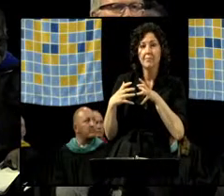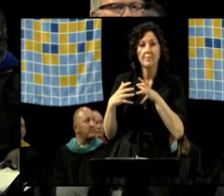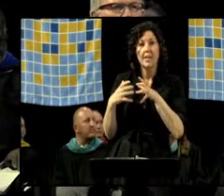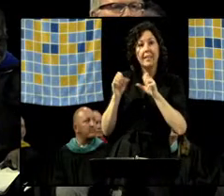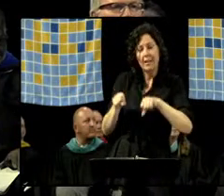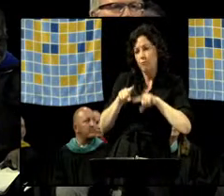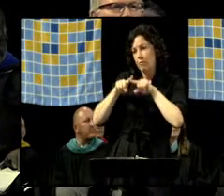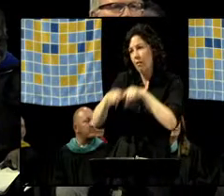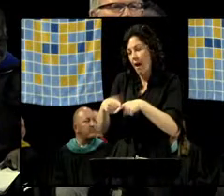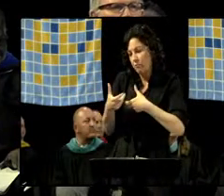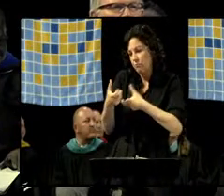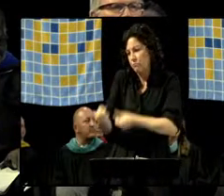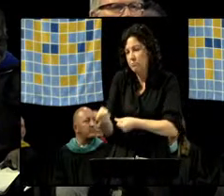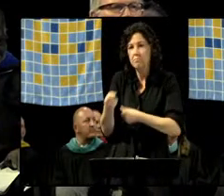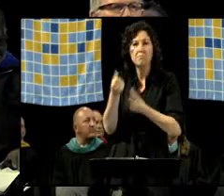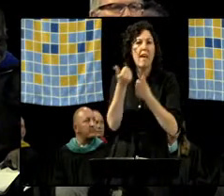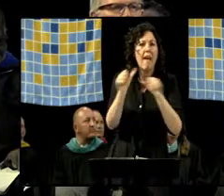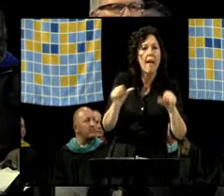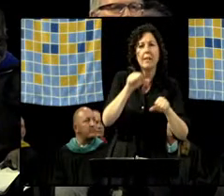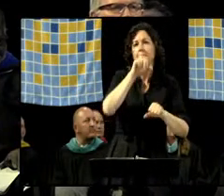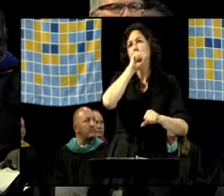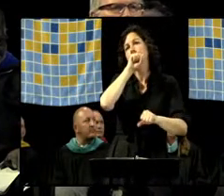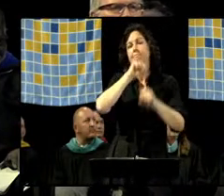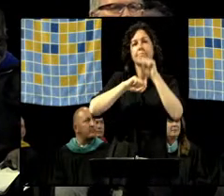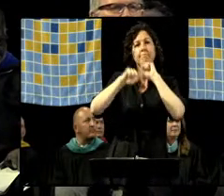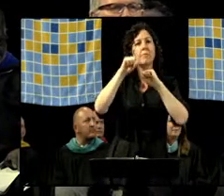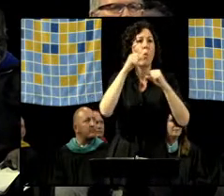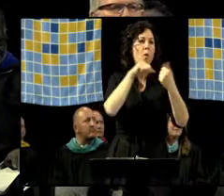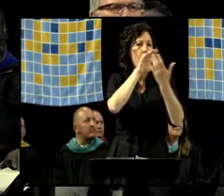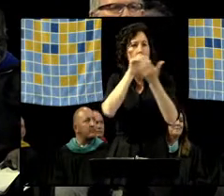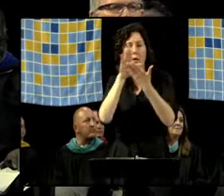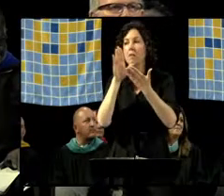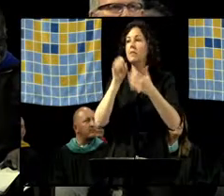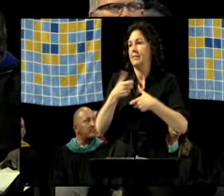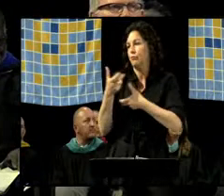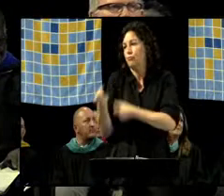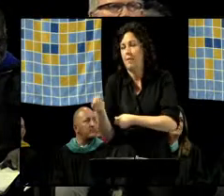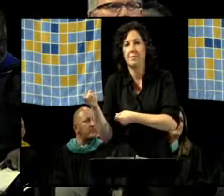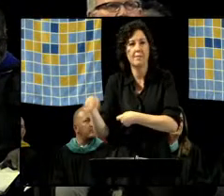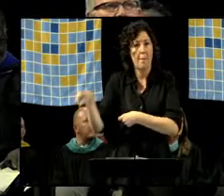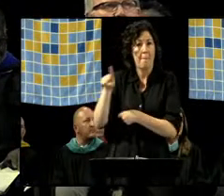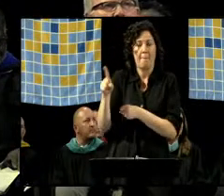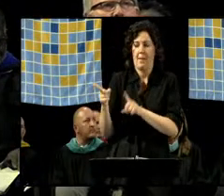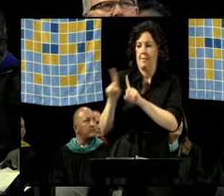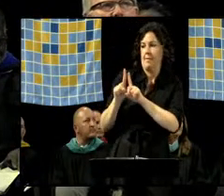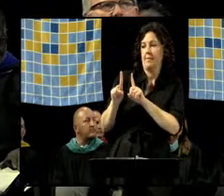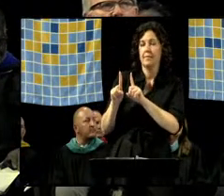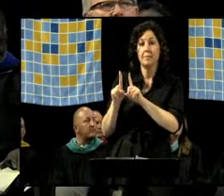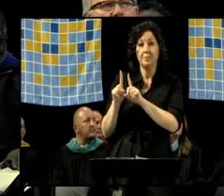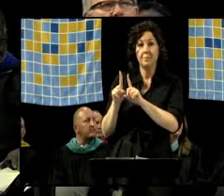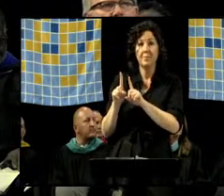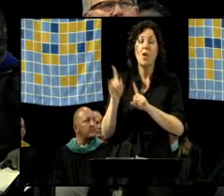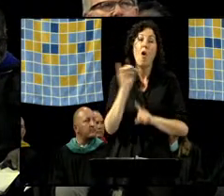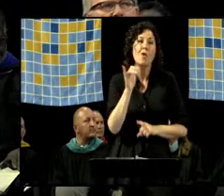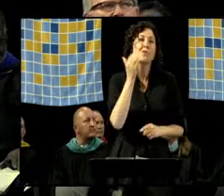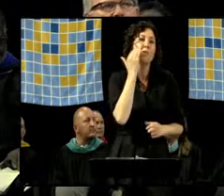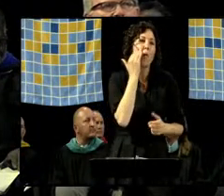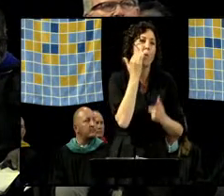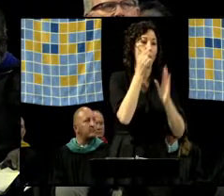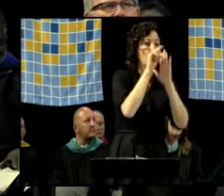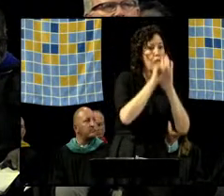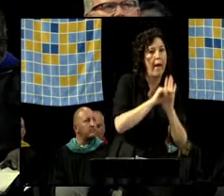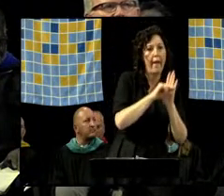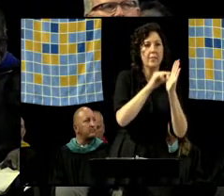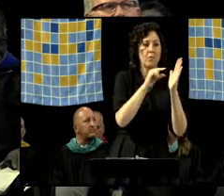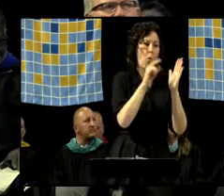wherever we go and through whatever obstacles we encounter. Additionally, know that grades aren't everything. I know you're probably wondering